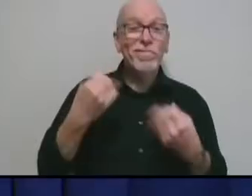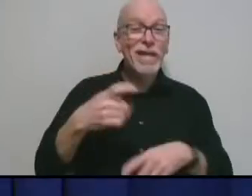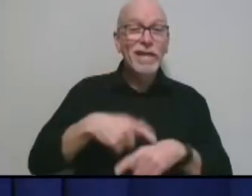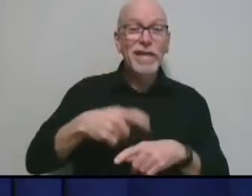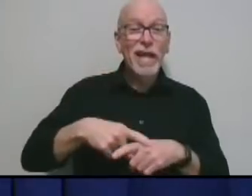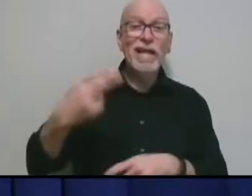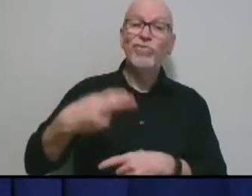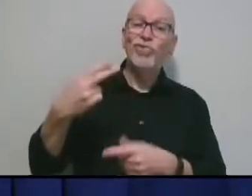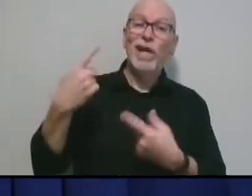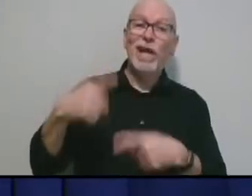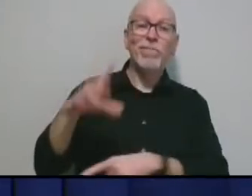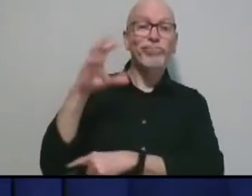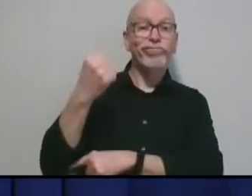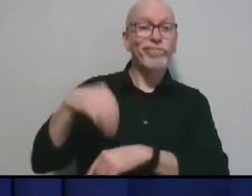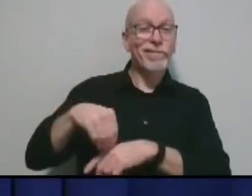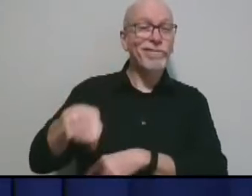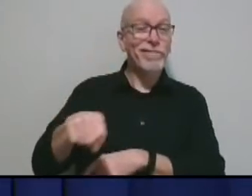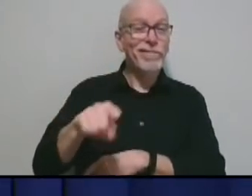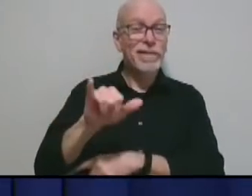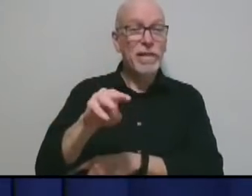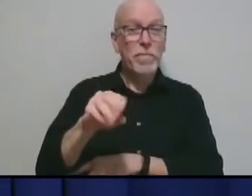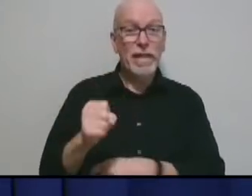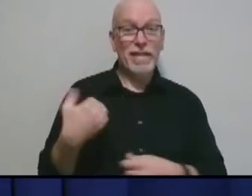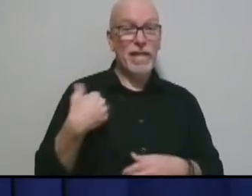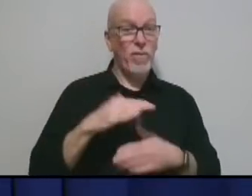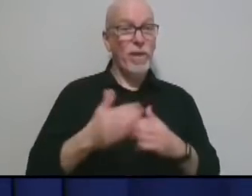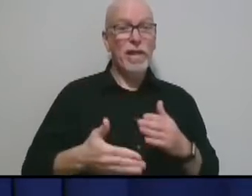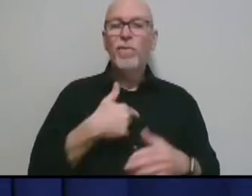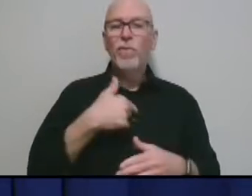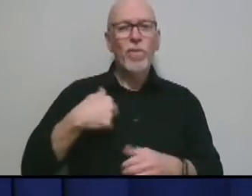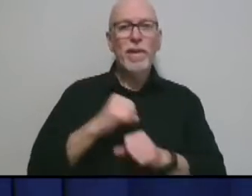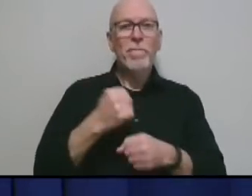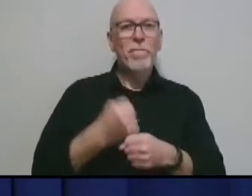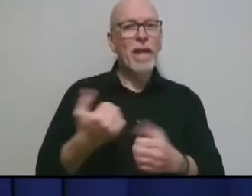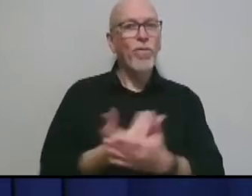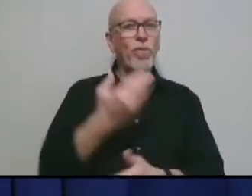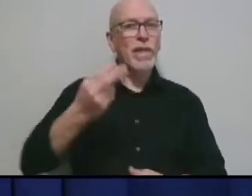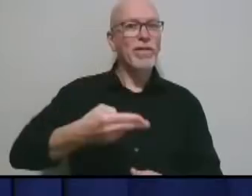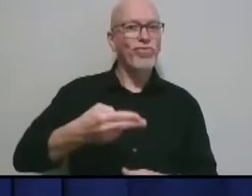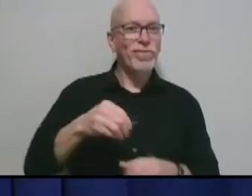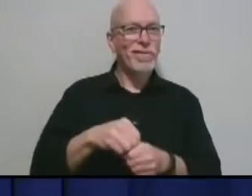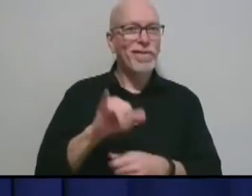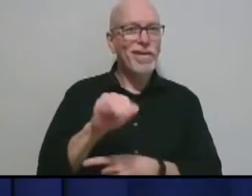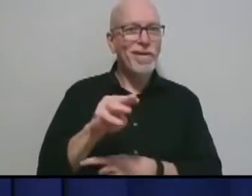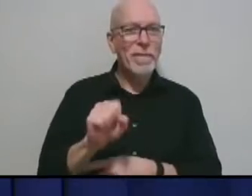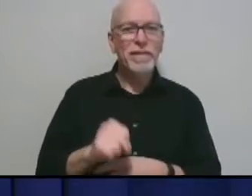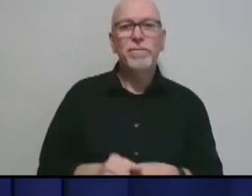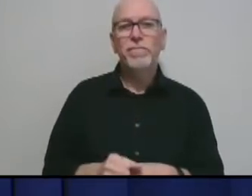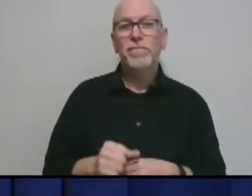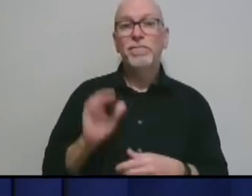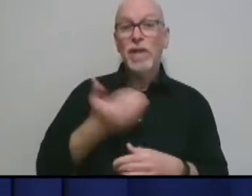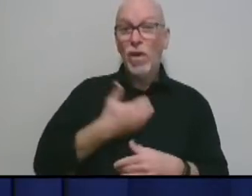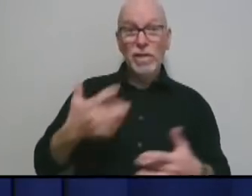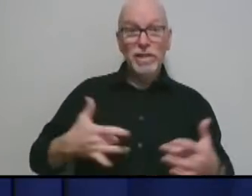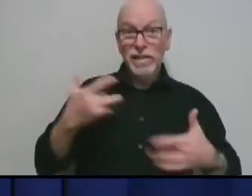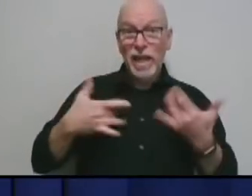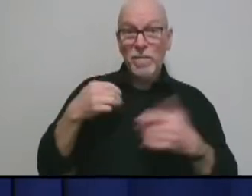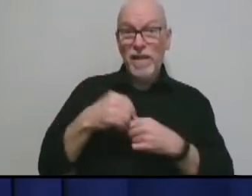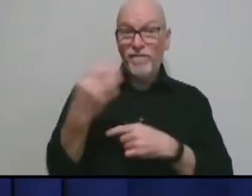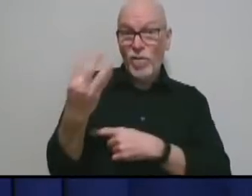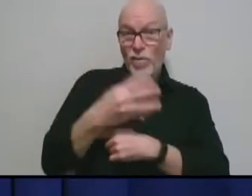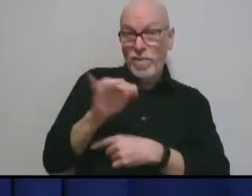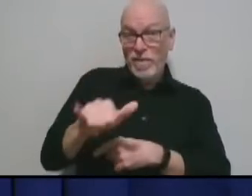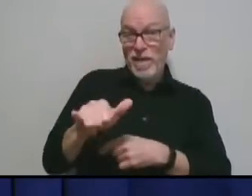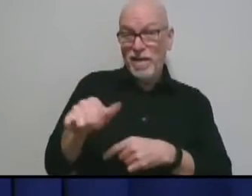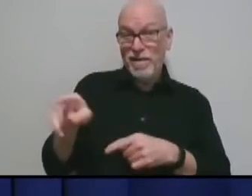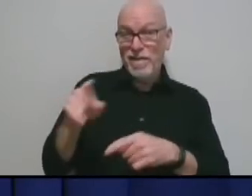at the IMS, and over the weekend, we made history on another front. The joy and excitement we saw during the 4 days of the clinic were